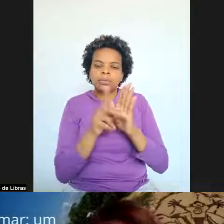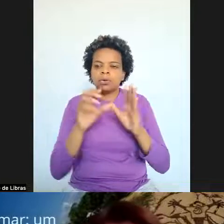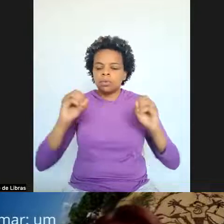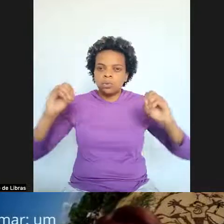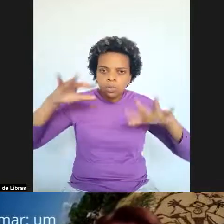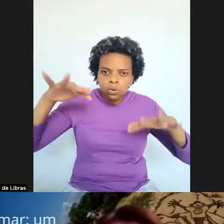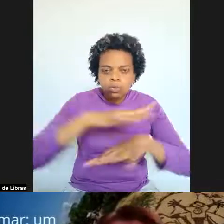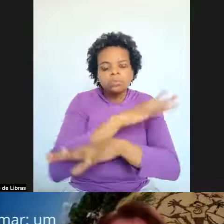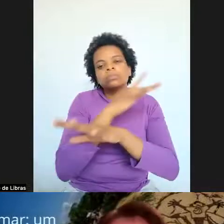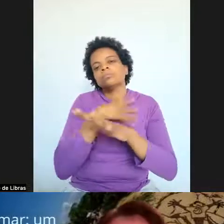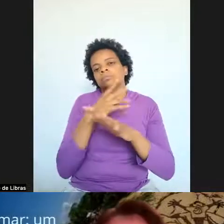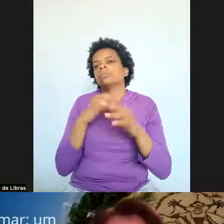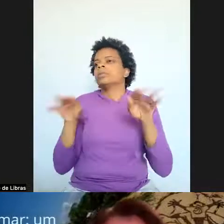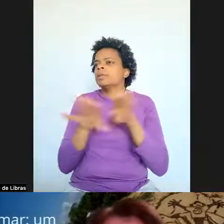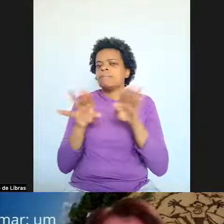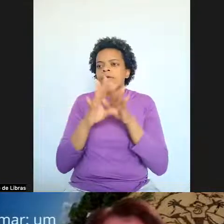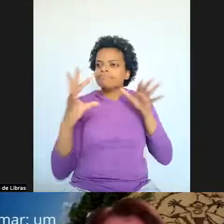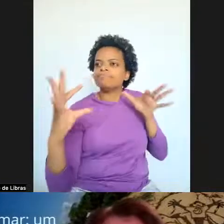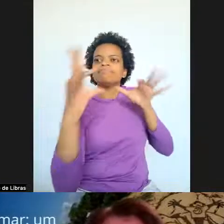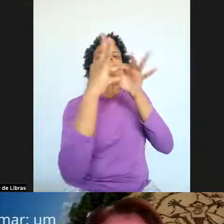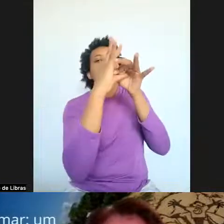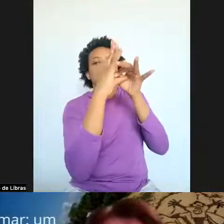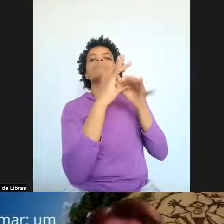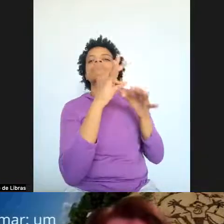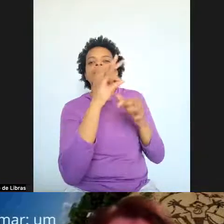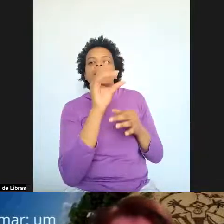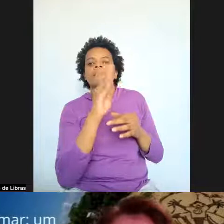used by the ocean health KPI